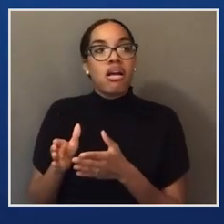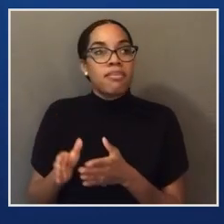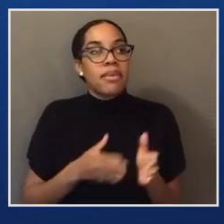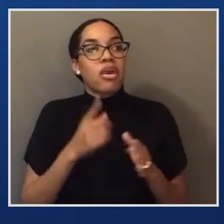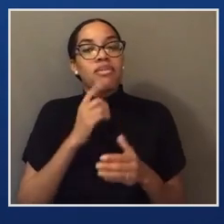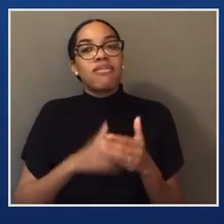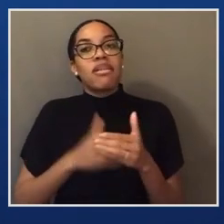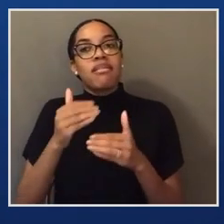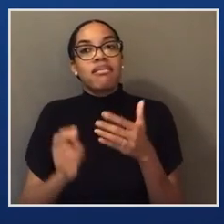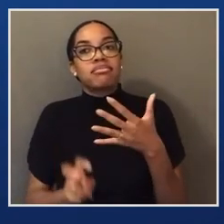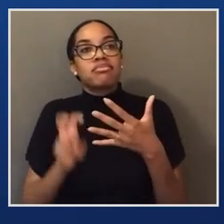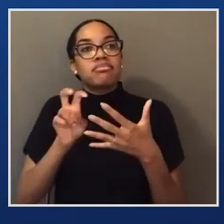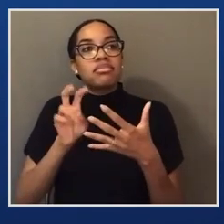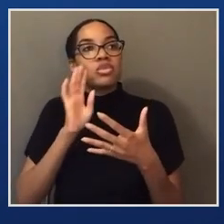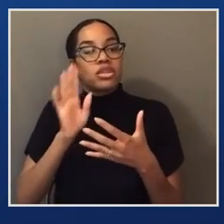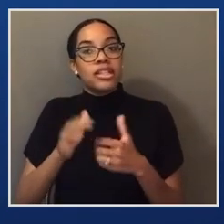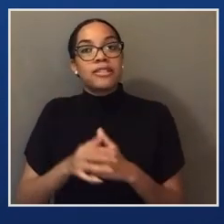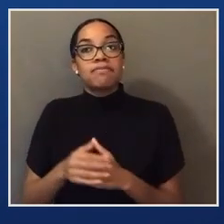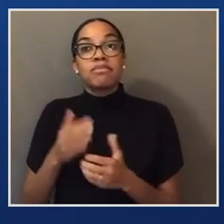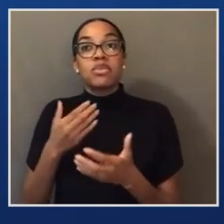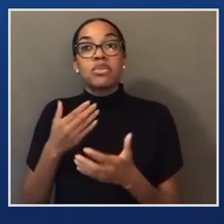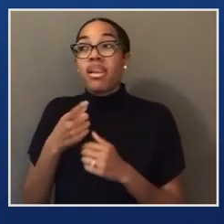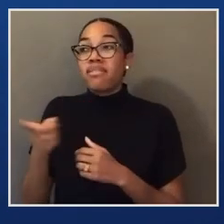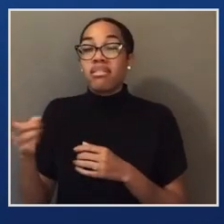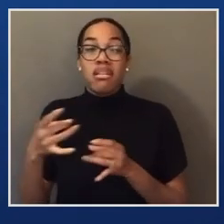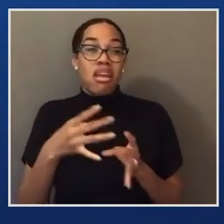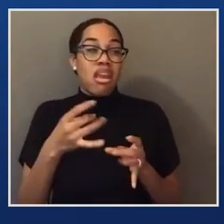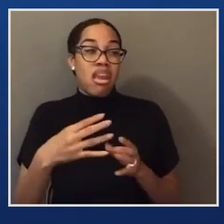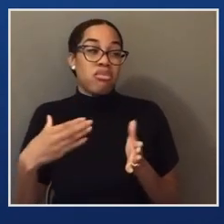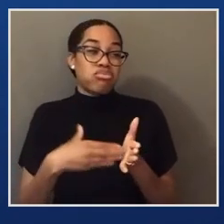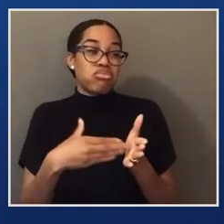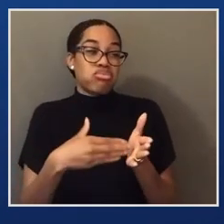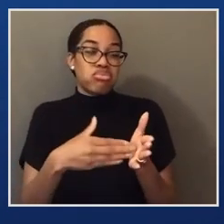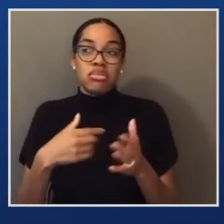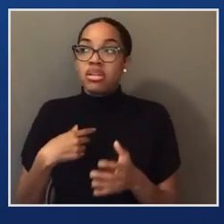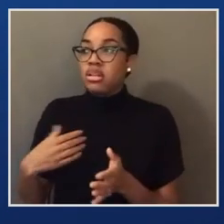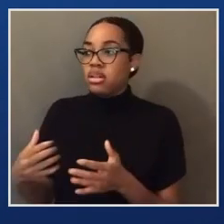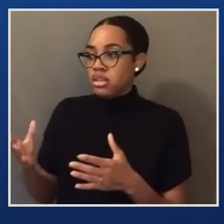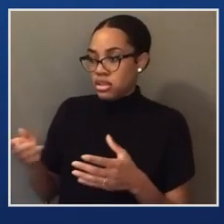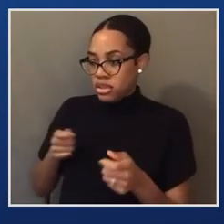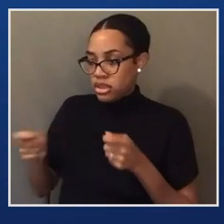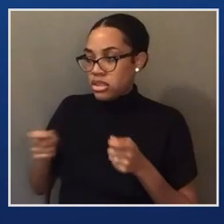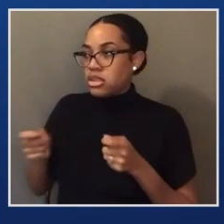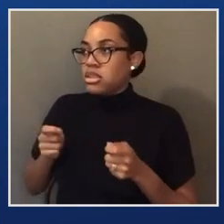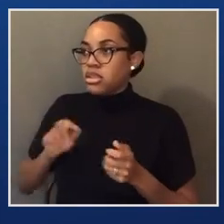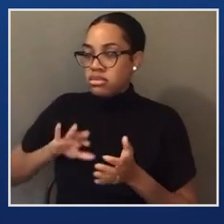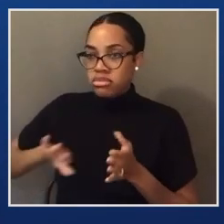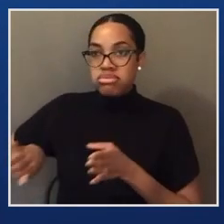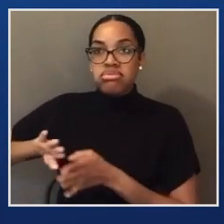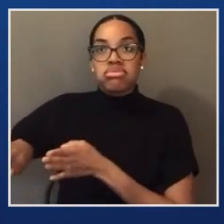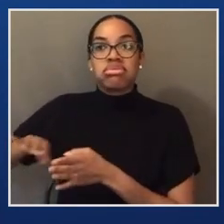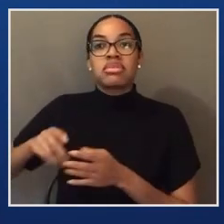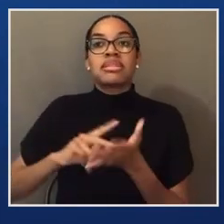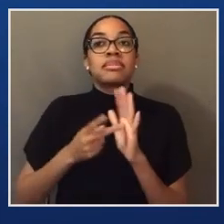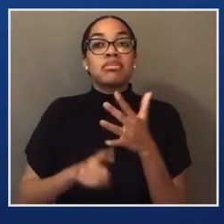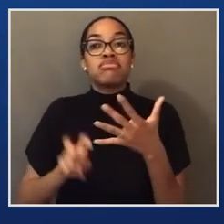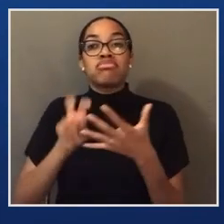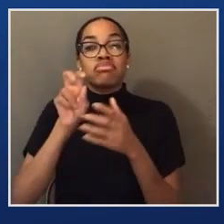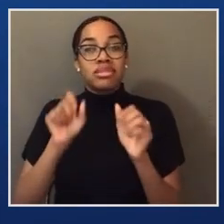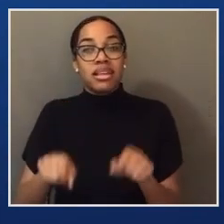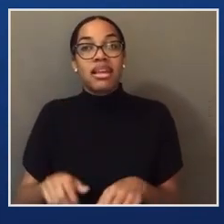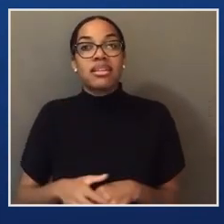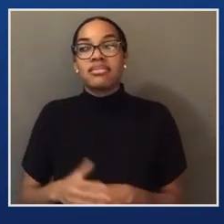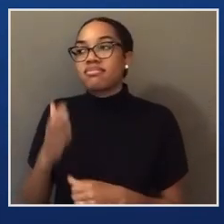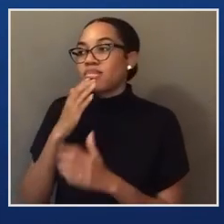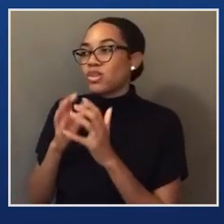what they put you through, whoever they may be, you can control anything, my brother. No, thank you, Viv. Thank you for those words. All right, good. And I'm proud